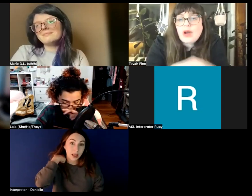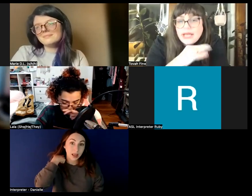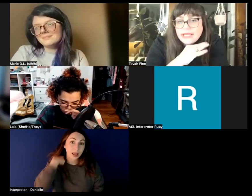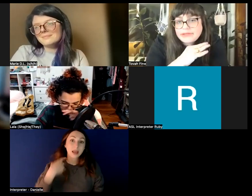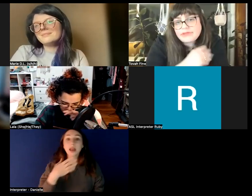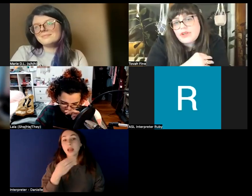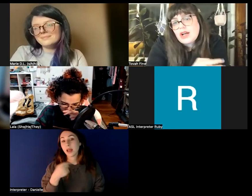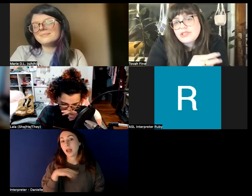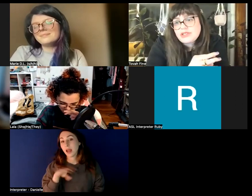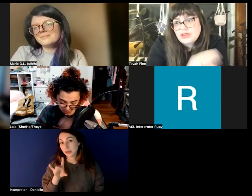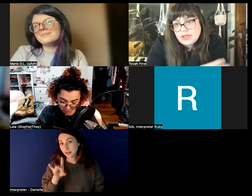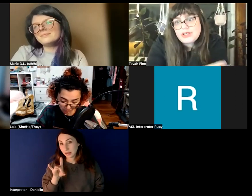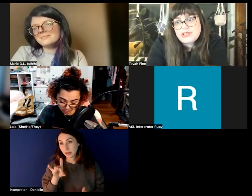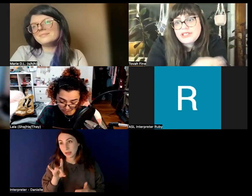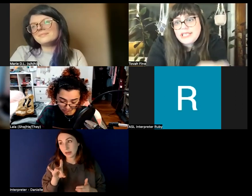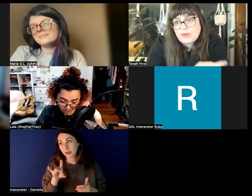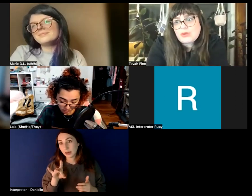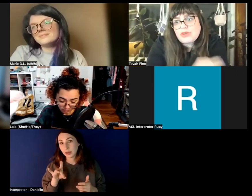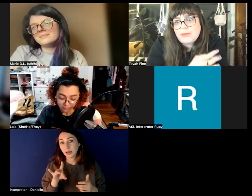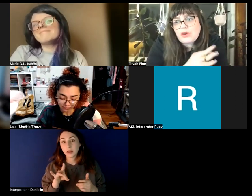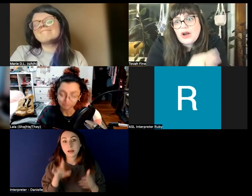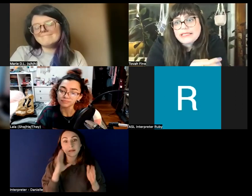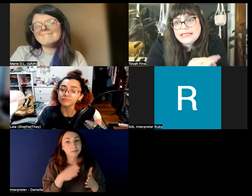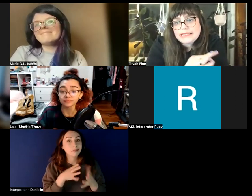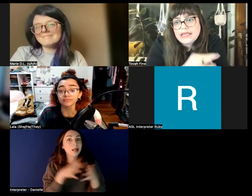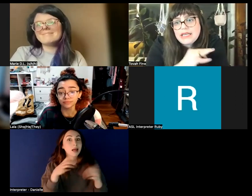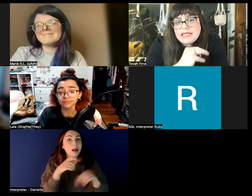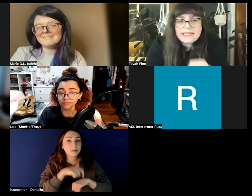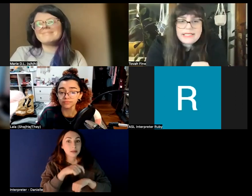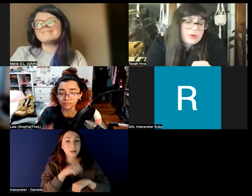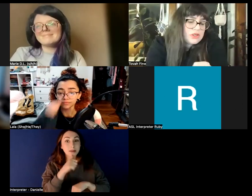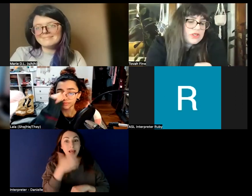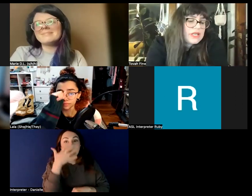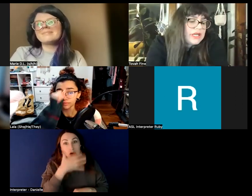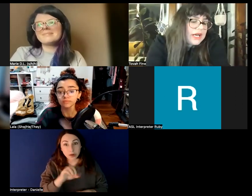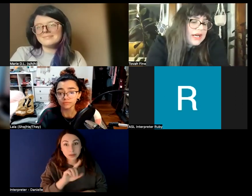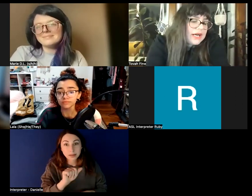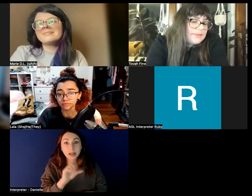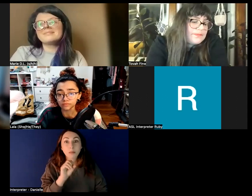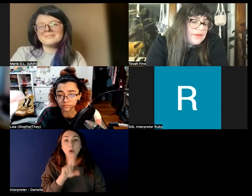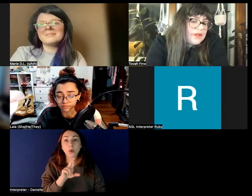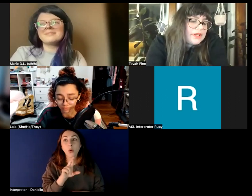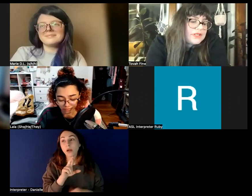time trying not to look disabled or come across as disabled.